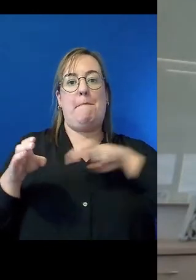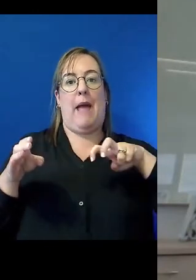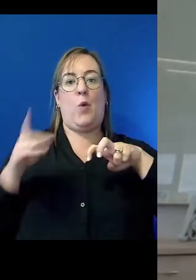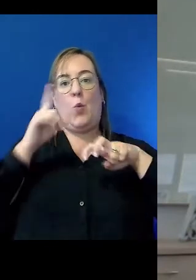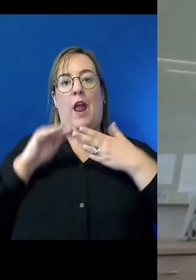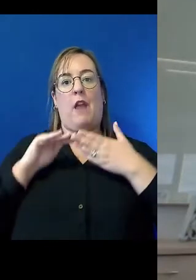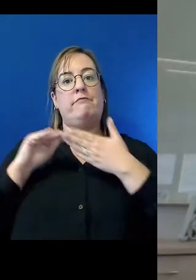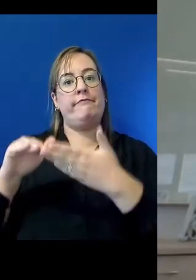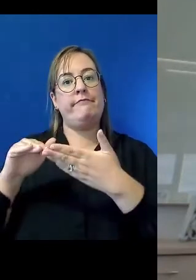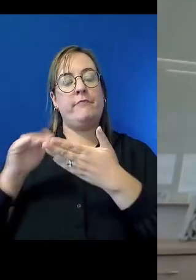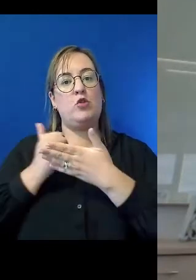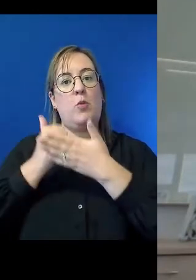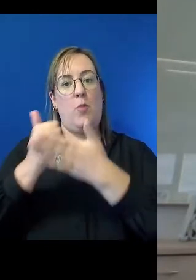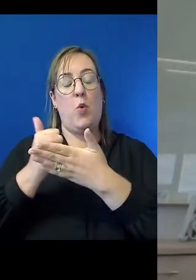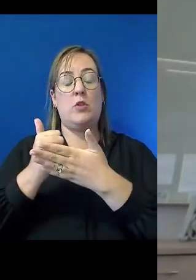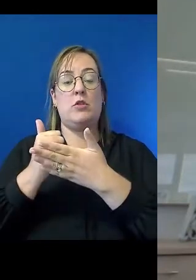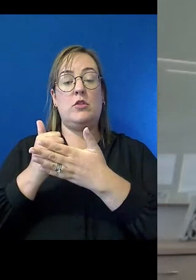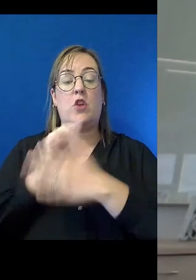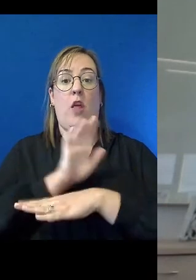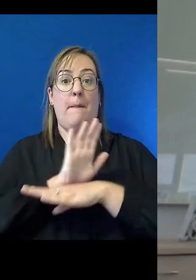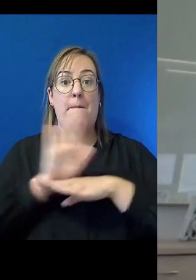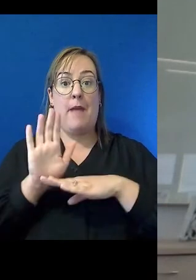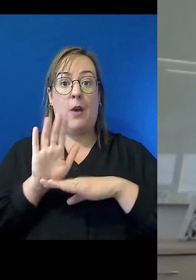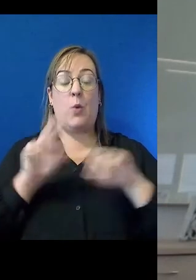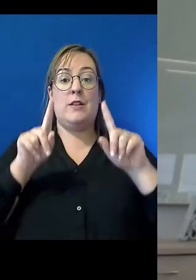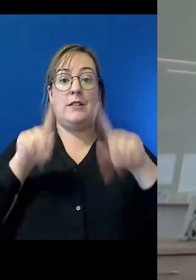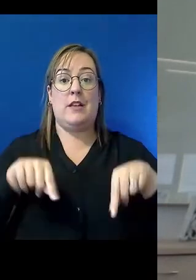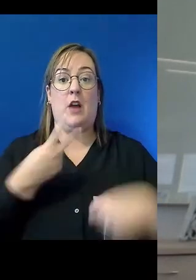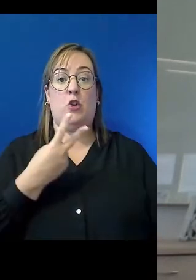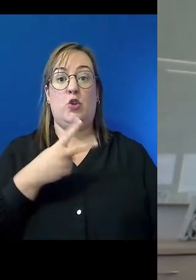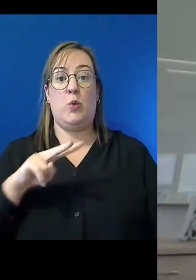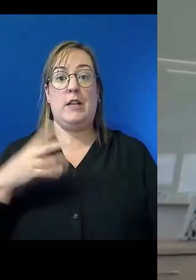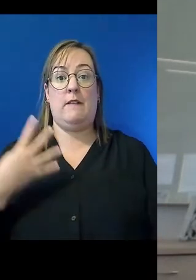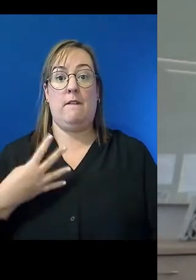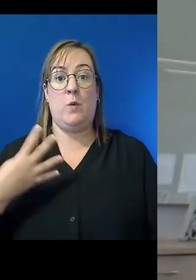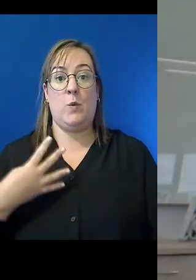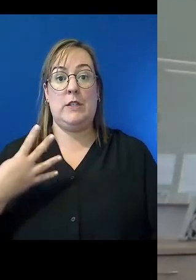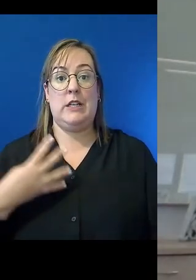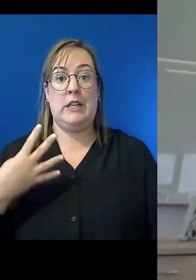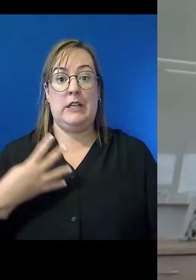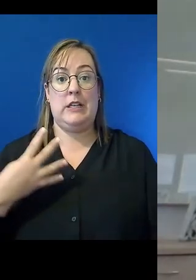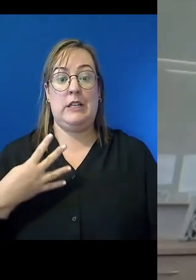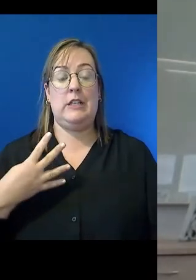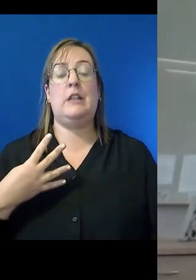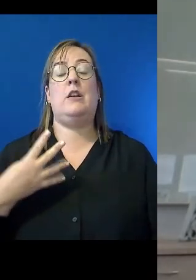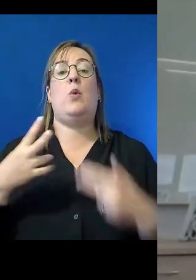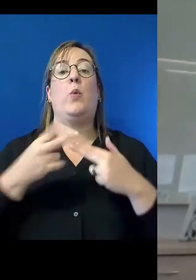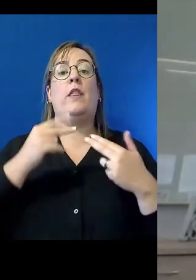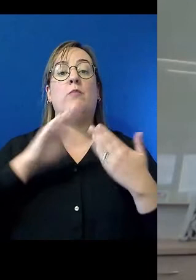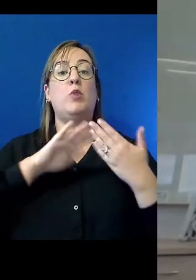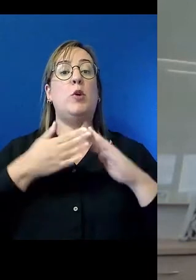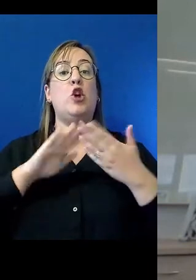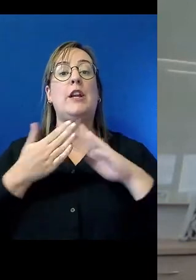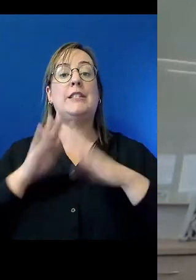panels that we set up in the early days, we kicked off in 2014 with these iwi panels, and asked our people in terms